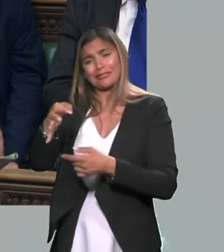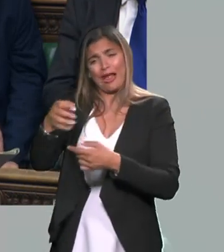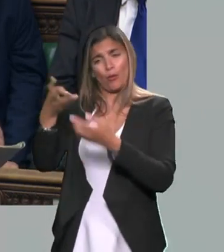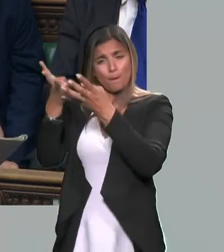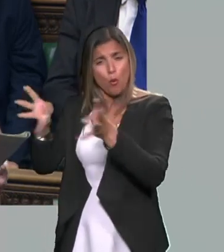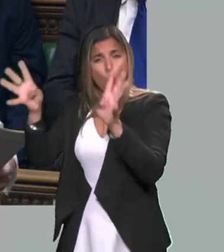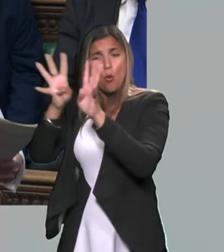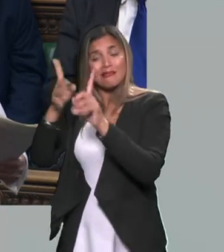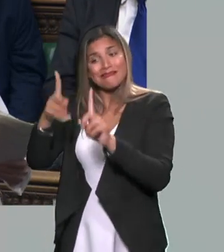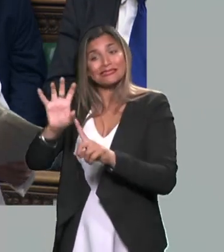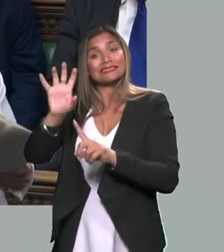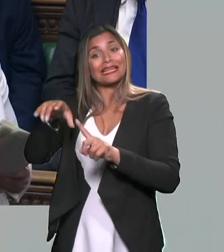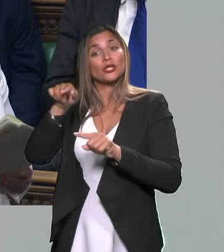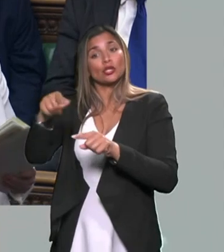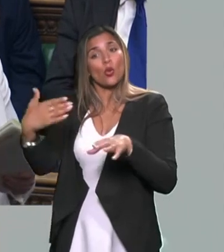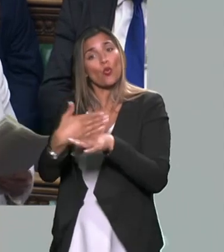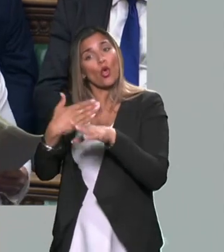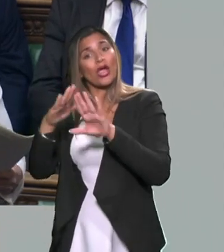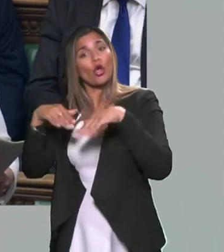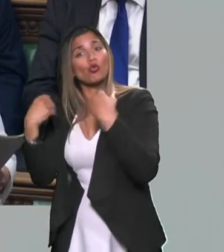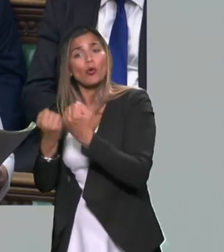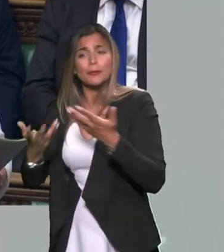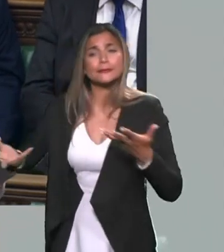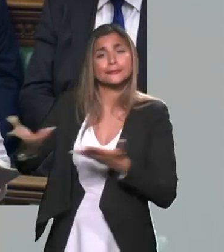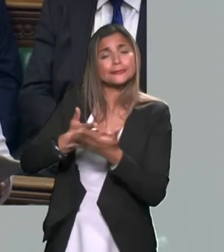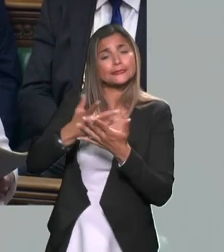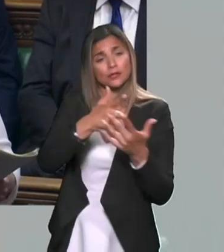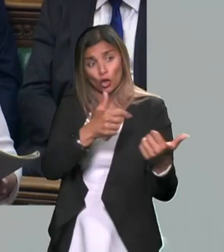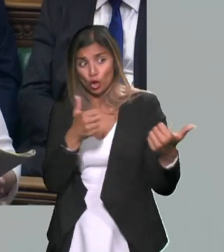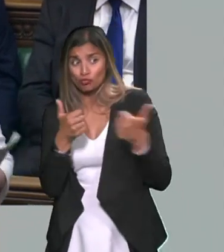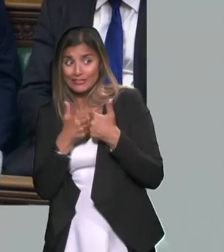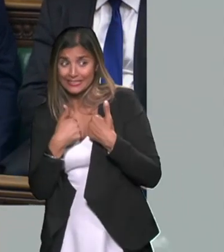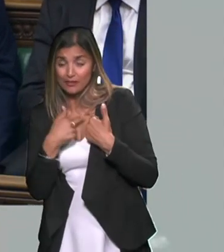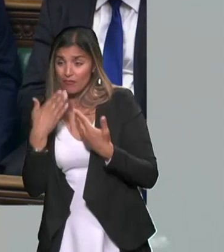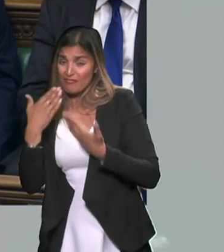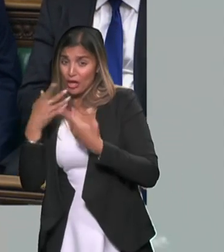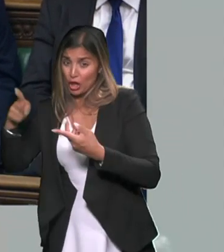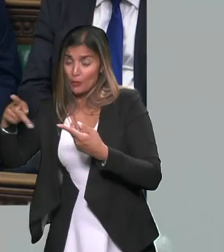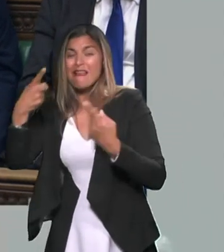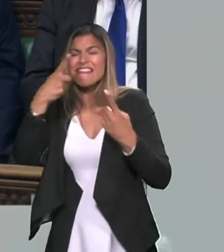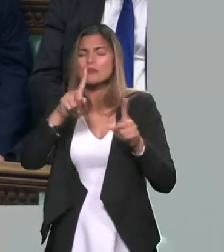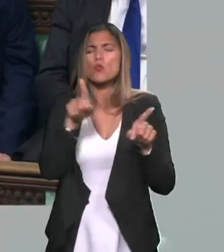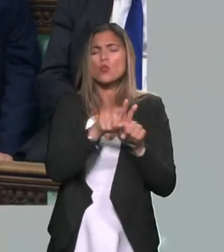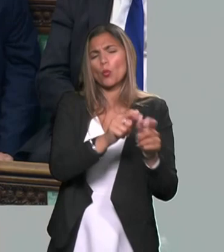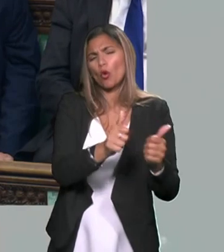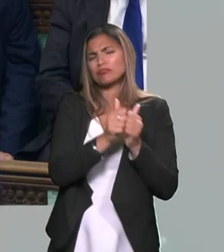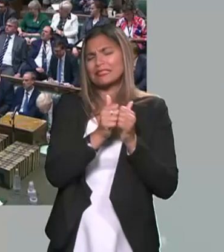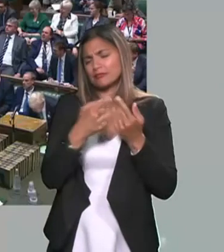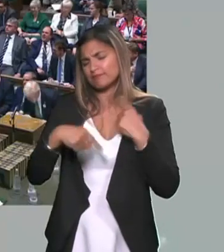Group for their support and agree with me that improving connectivity is key to economic growth and the future of our levelling of the